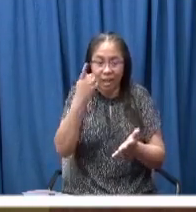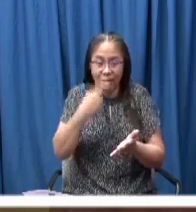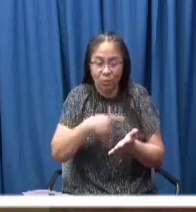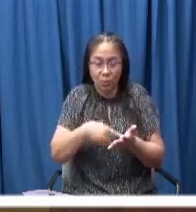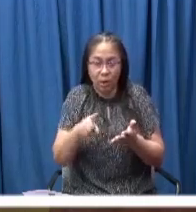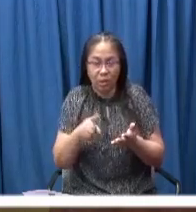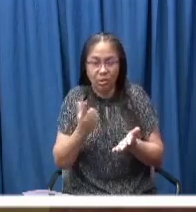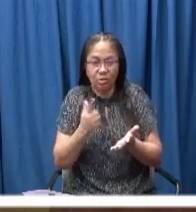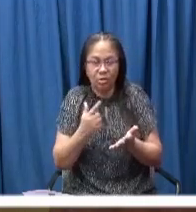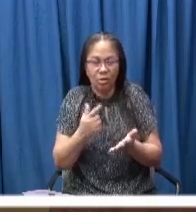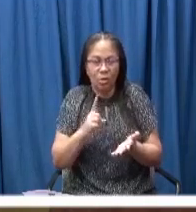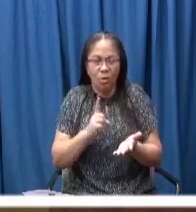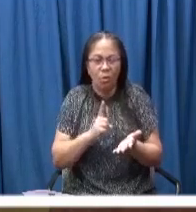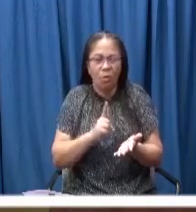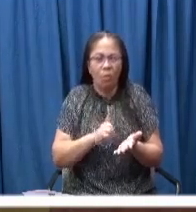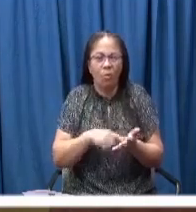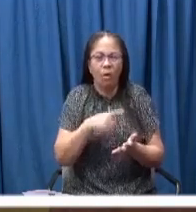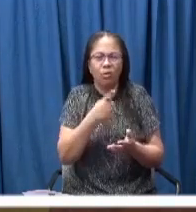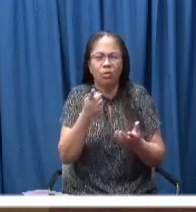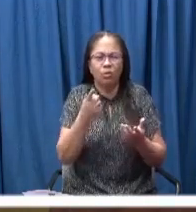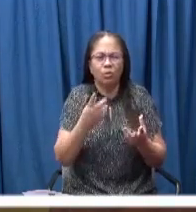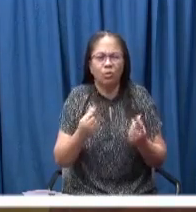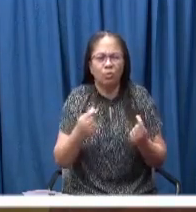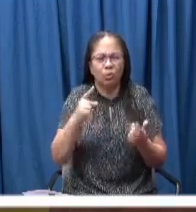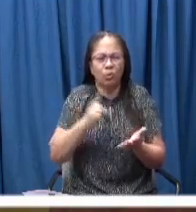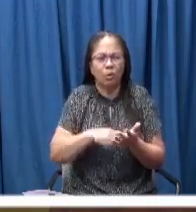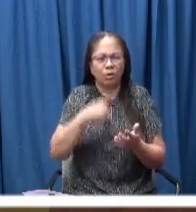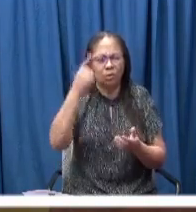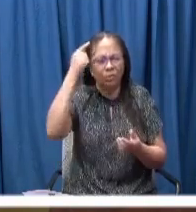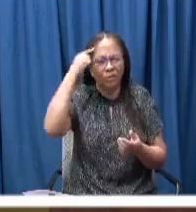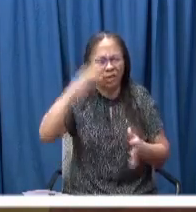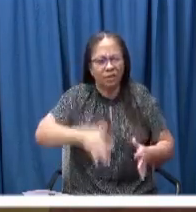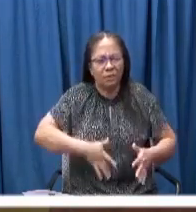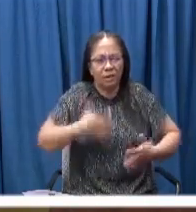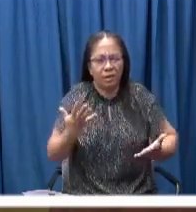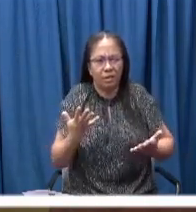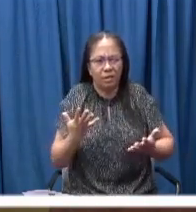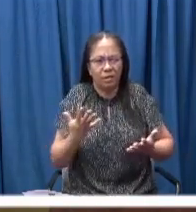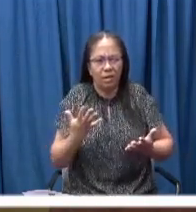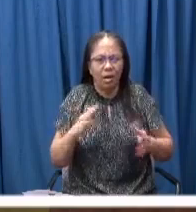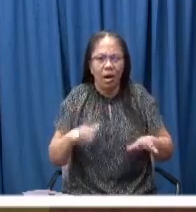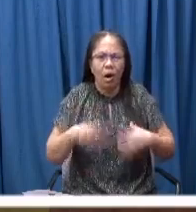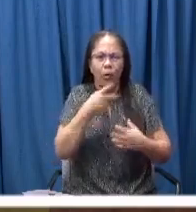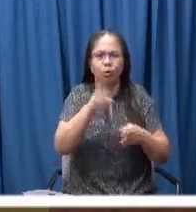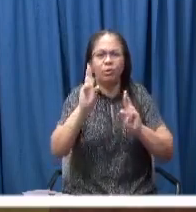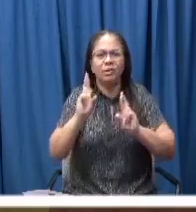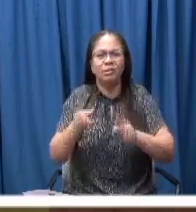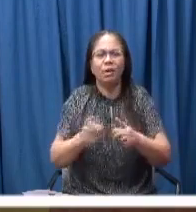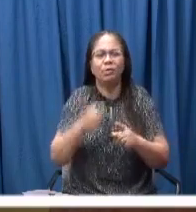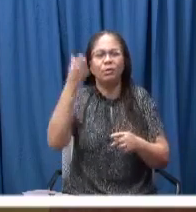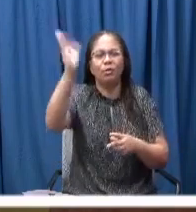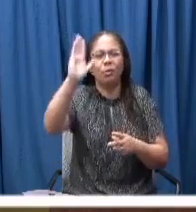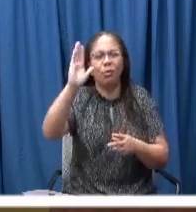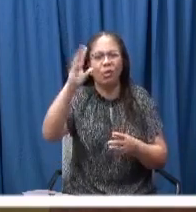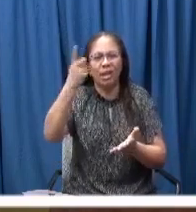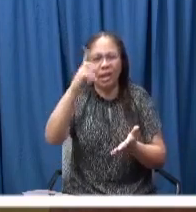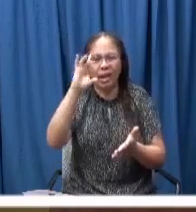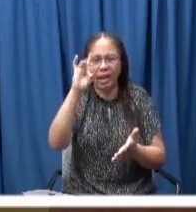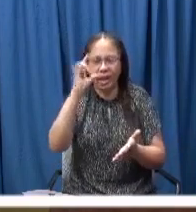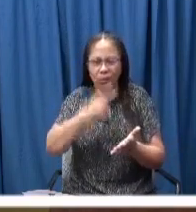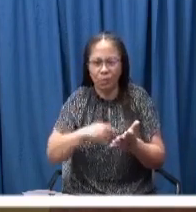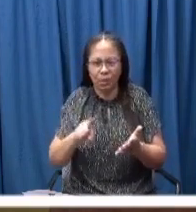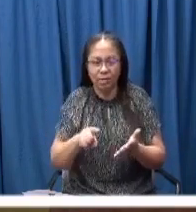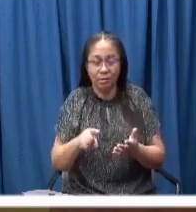us? And how have we responded to God in this time? You see, if God is a